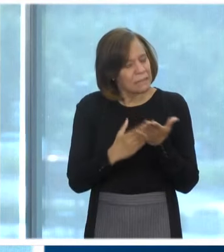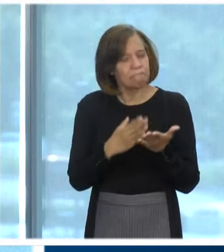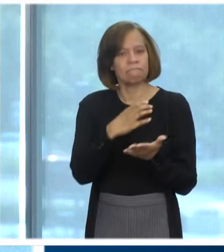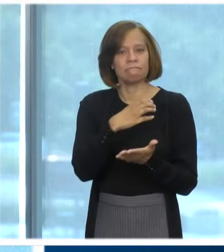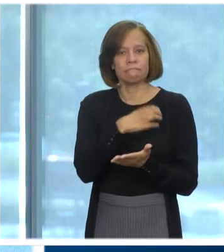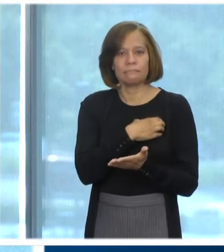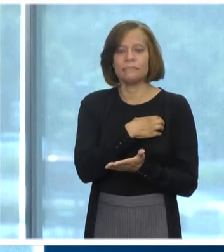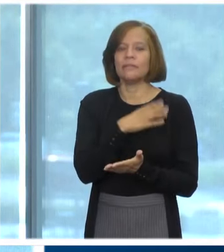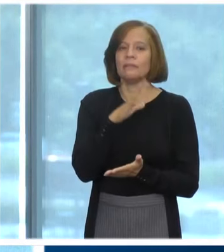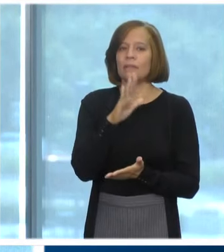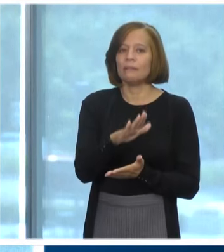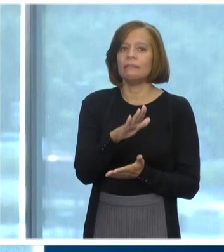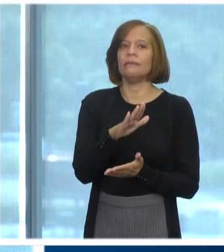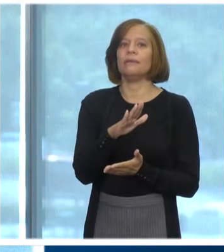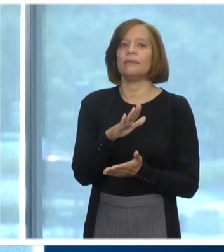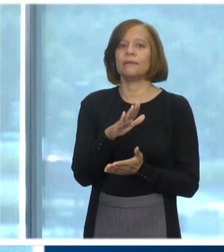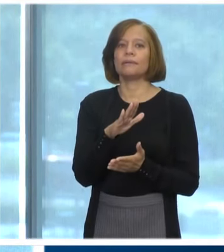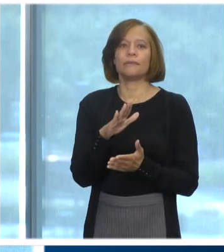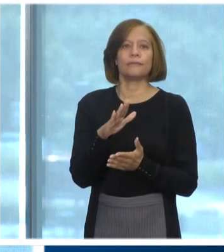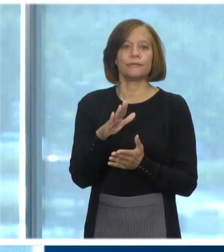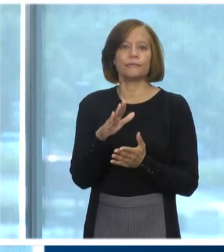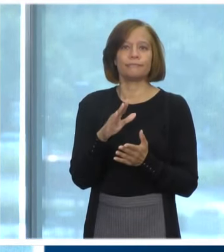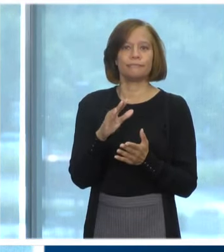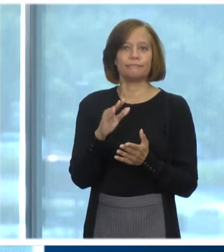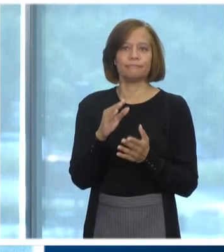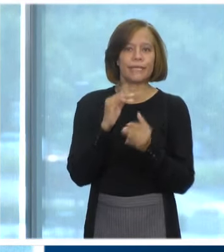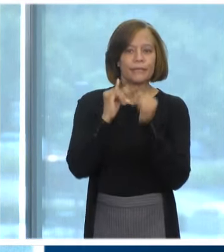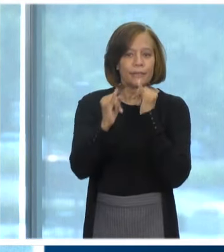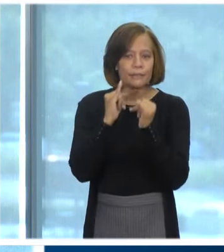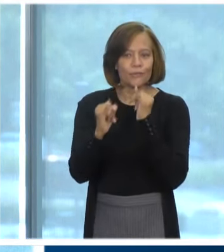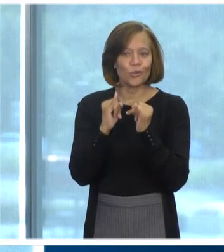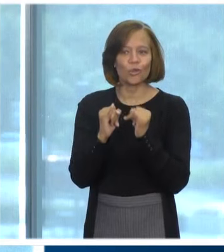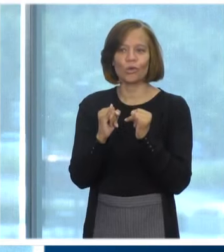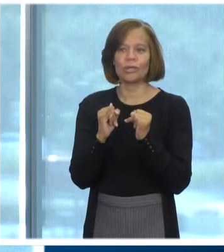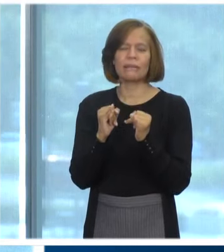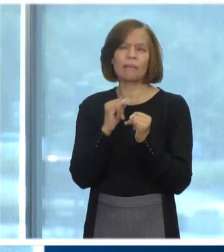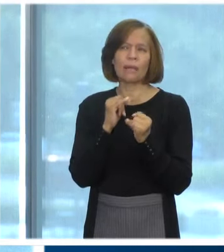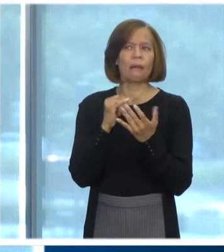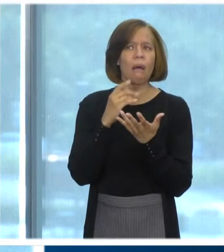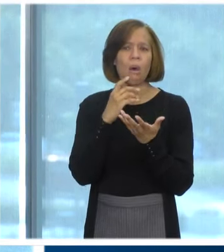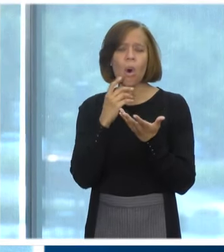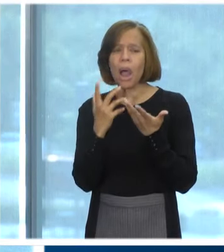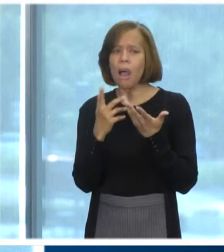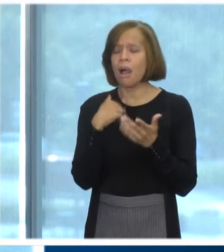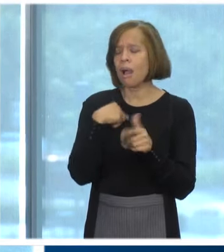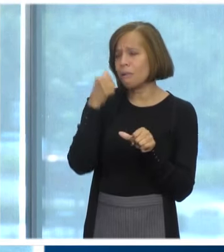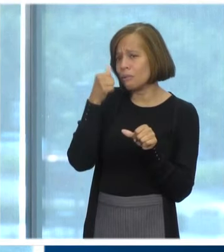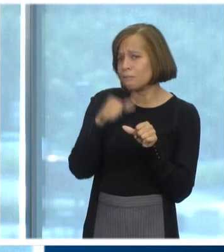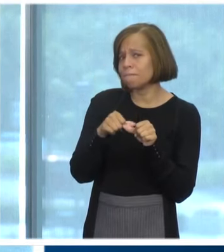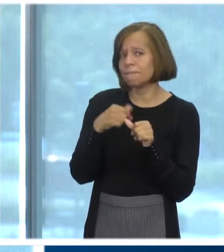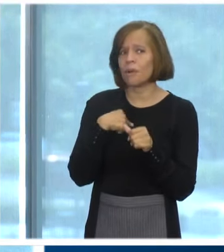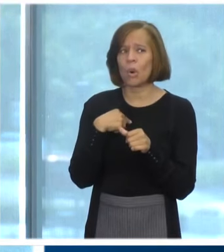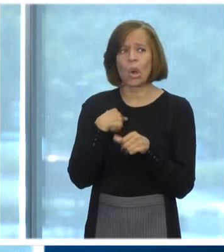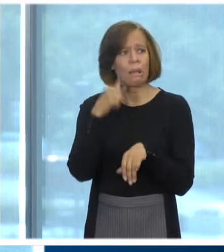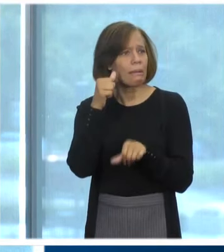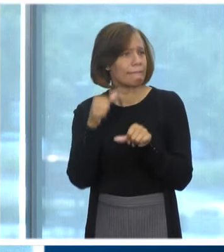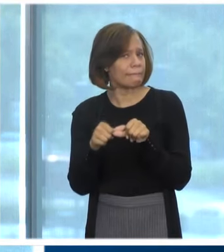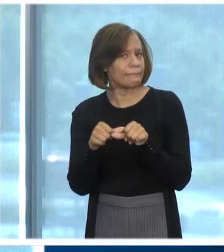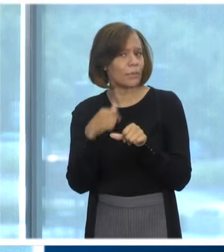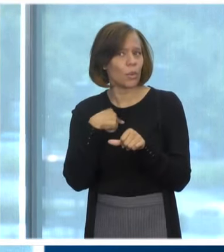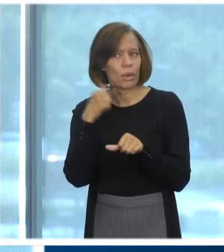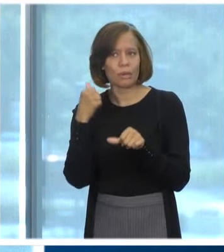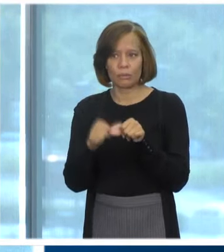memory might have seemed strong throughout an interview and then seemed to experience difficulty in remembering things at the time that they were asked to identify